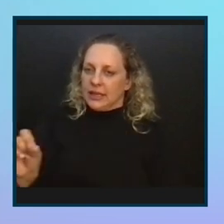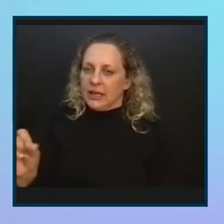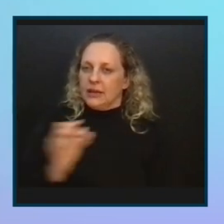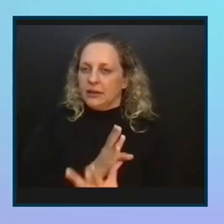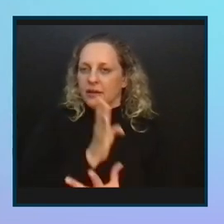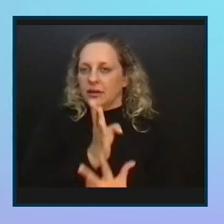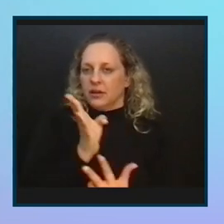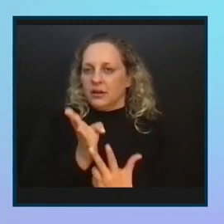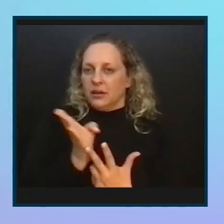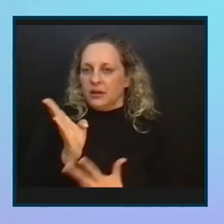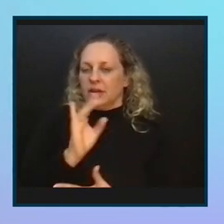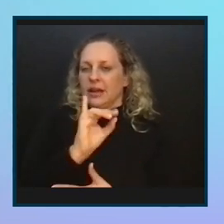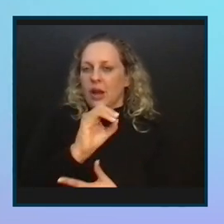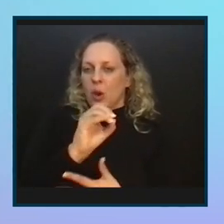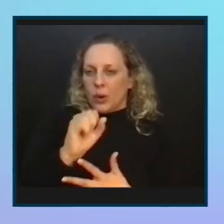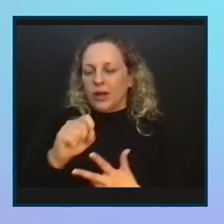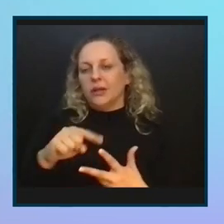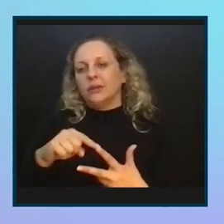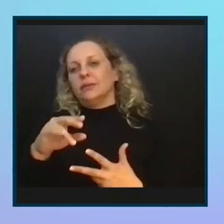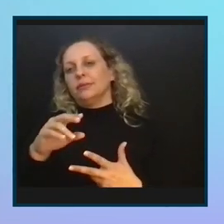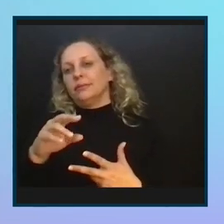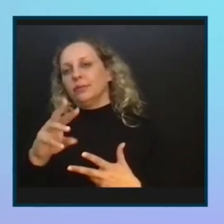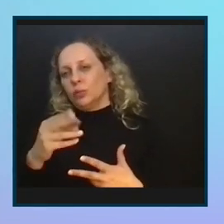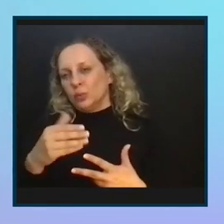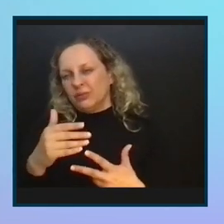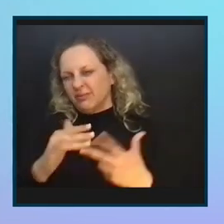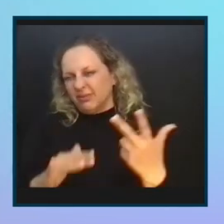have different accessibility solutions?